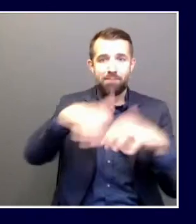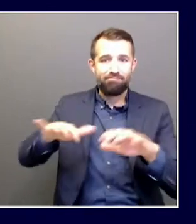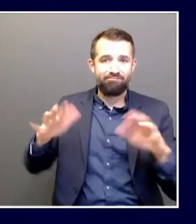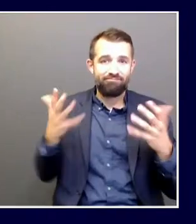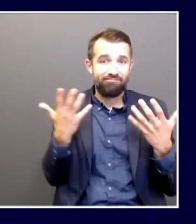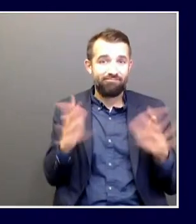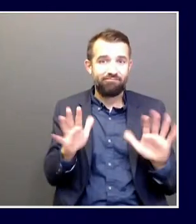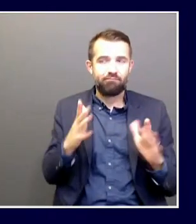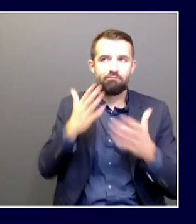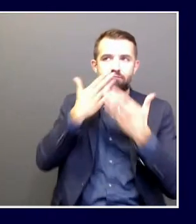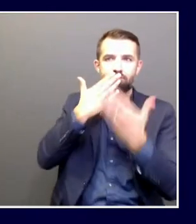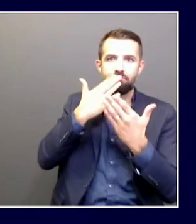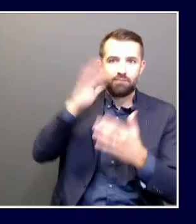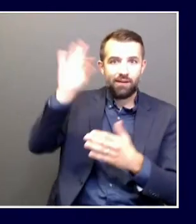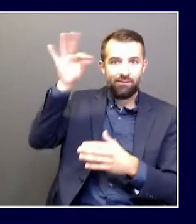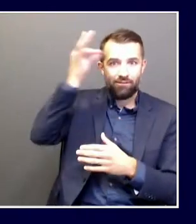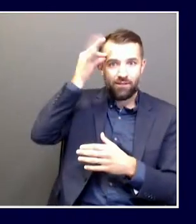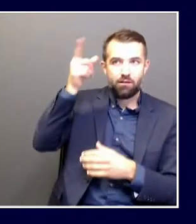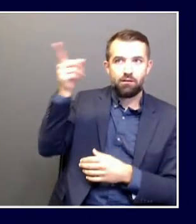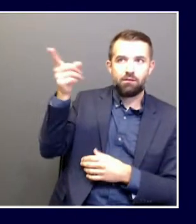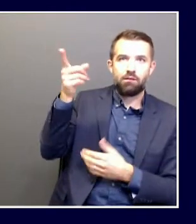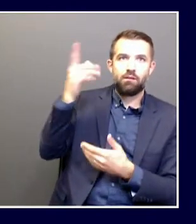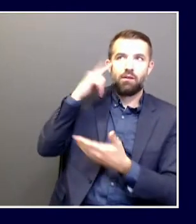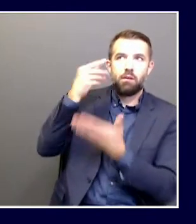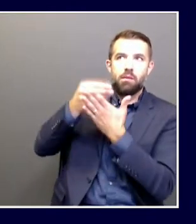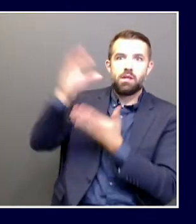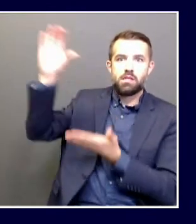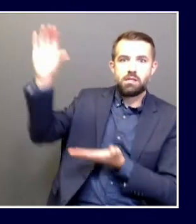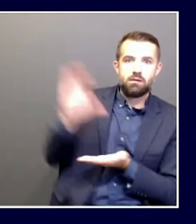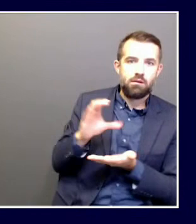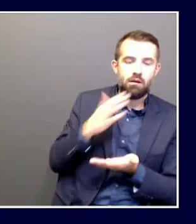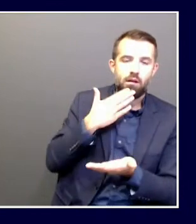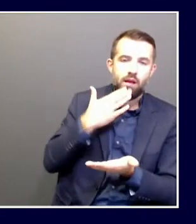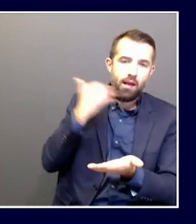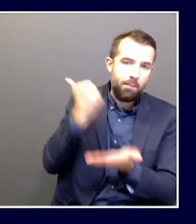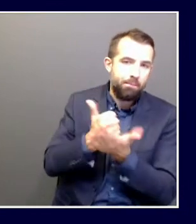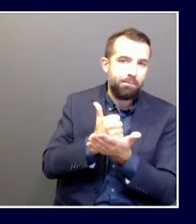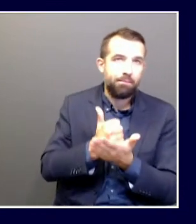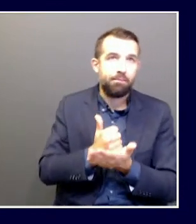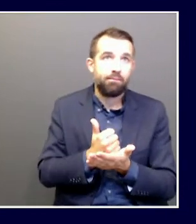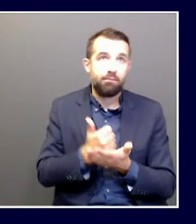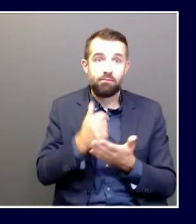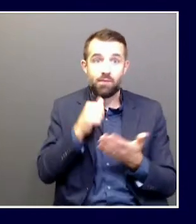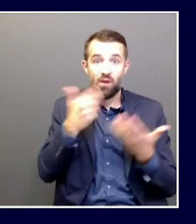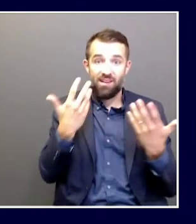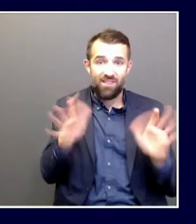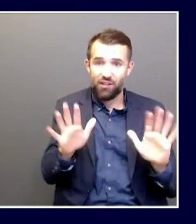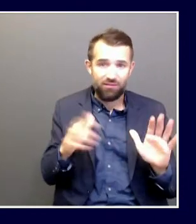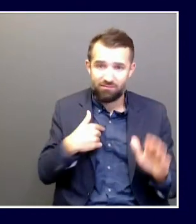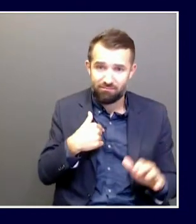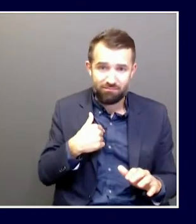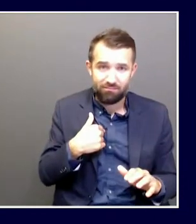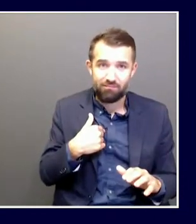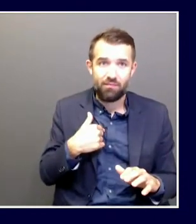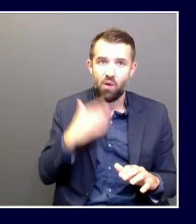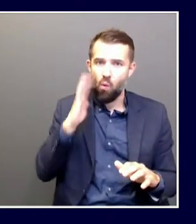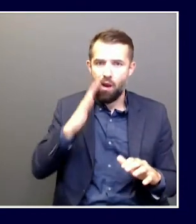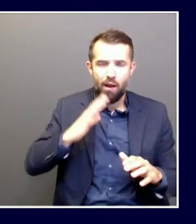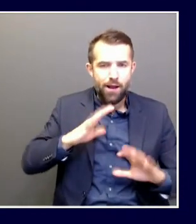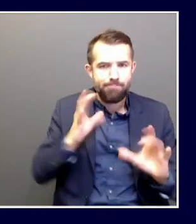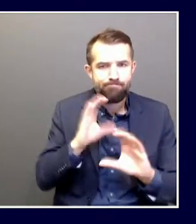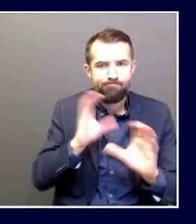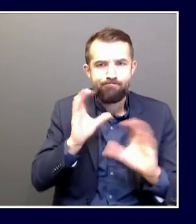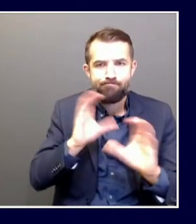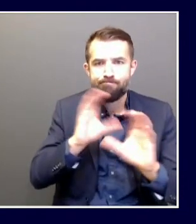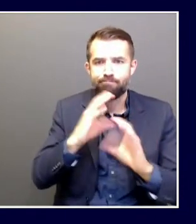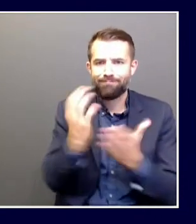us that opportunity. And we're not done. We will not be done until we take advantage of every single opportunity that comes down